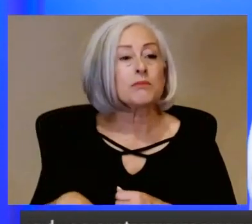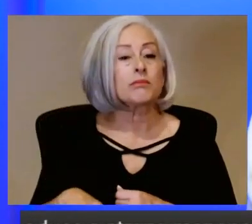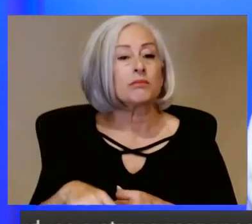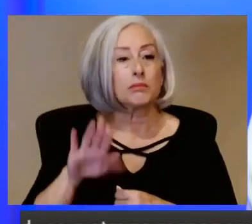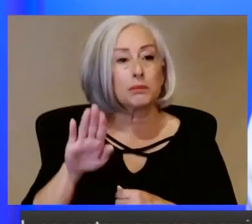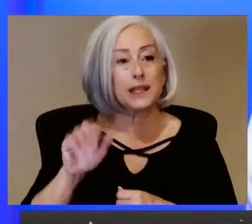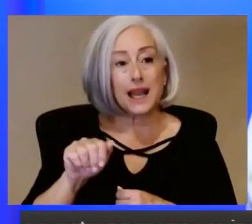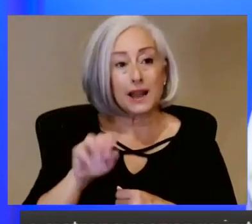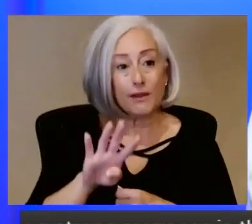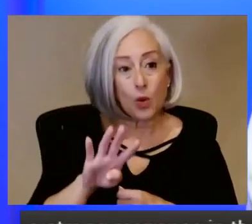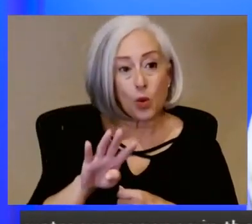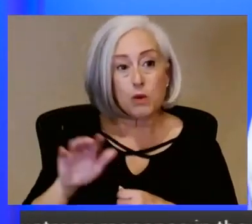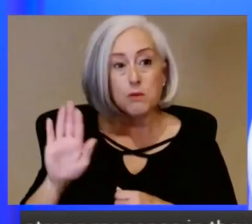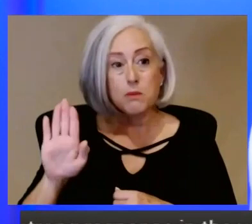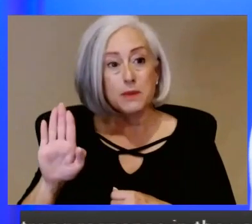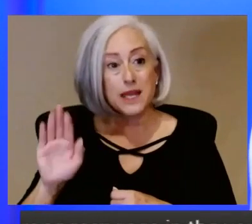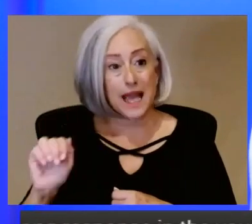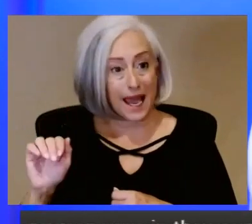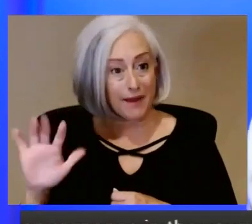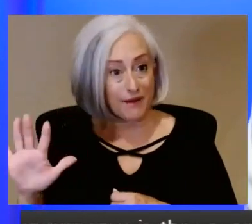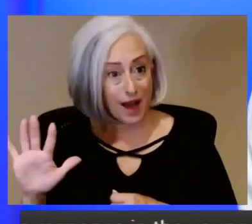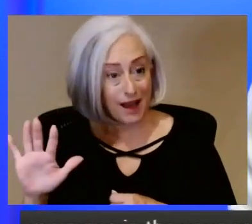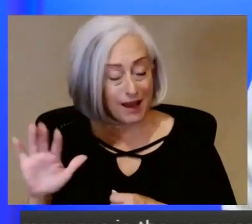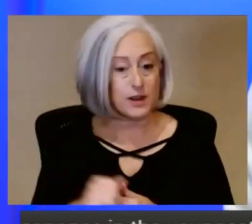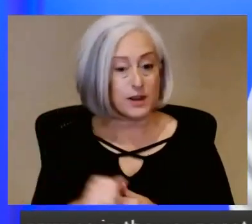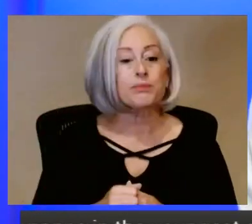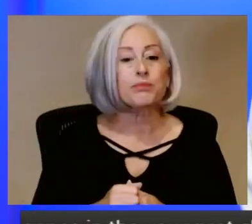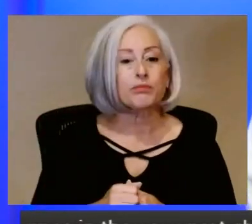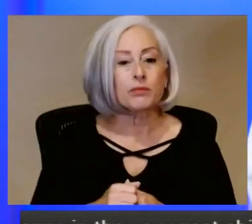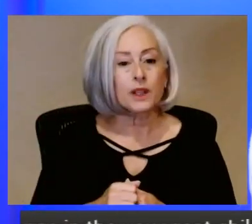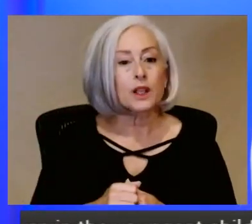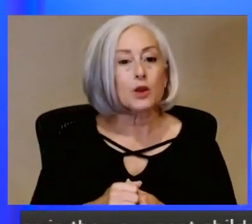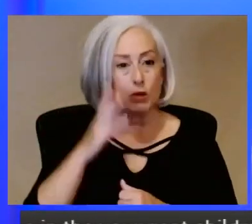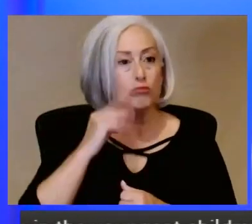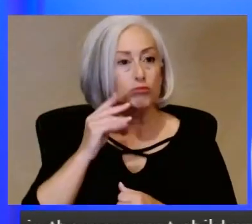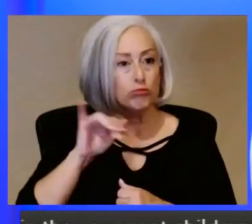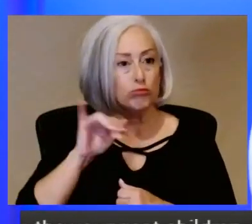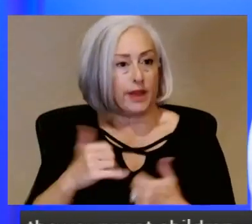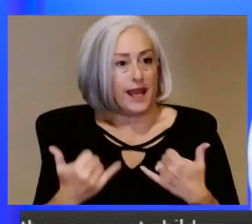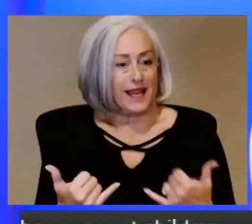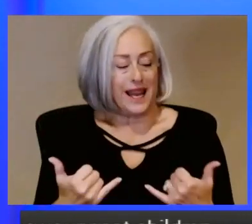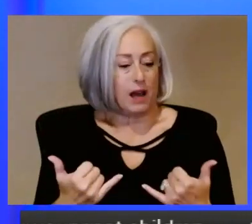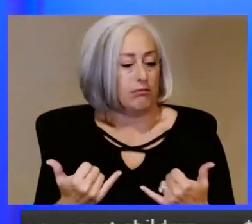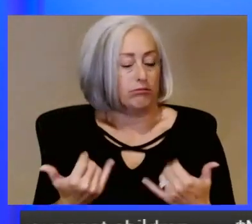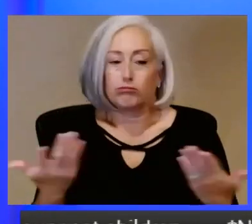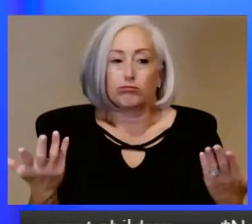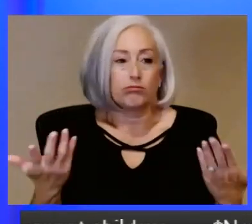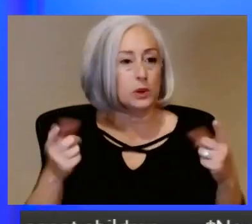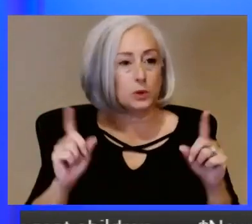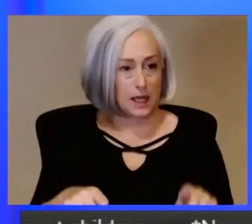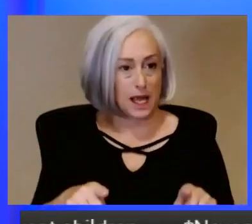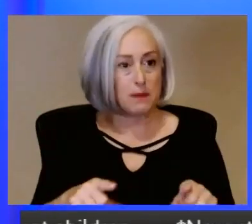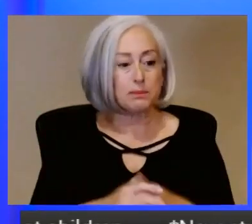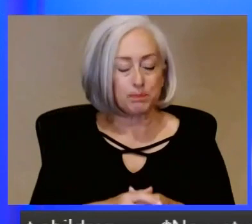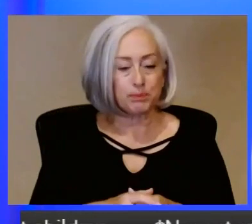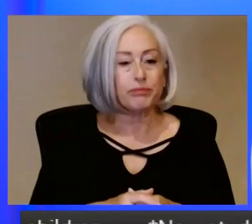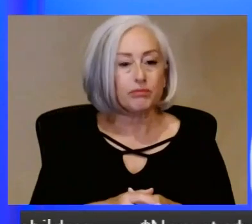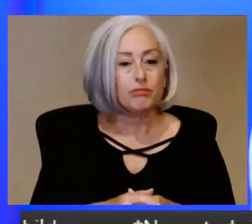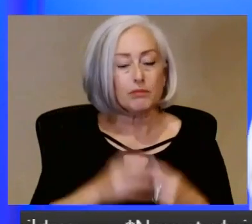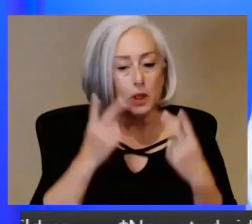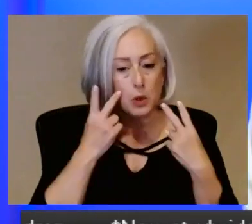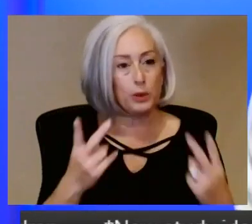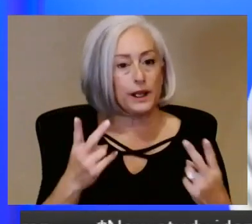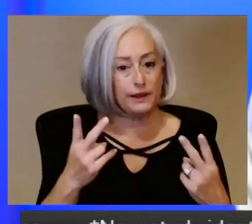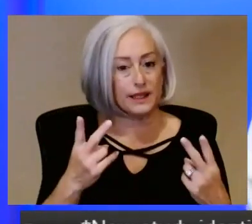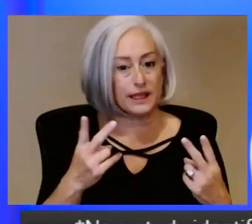BA5. I think we are in the throes of it, and that's just what is happening. And that's what we have seen really start